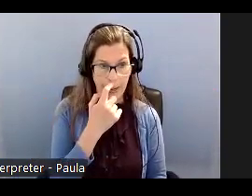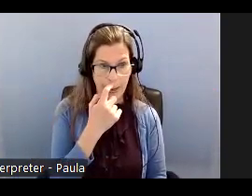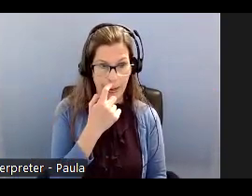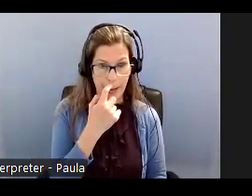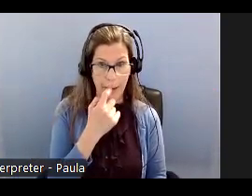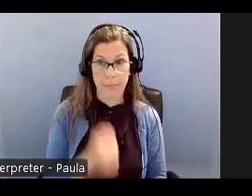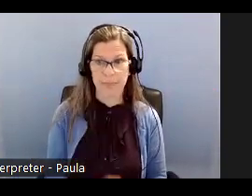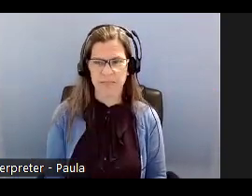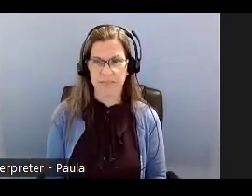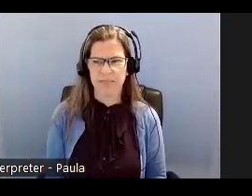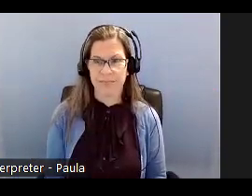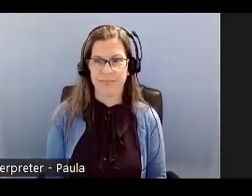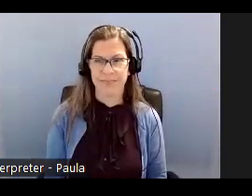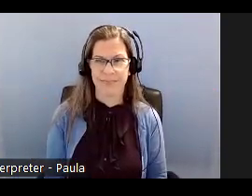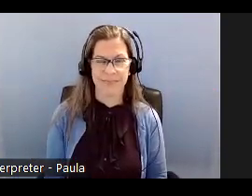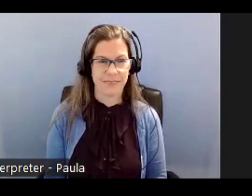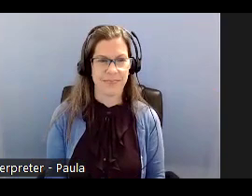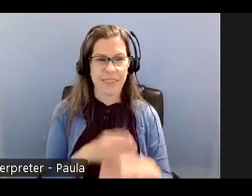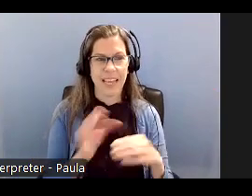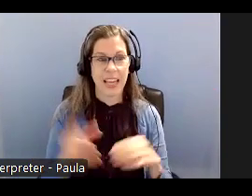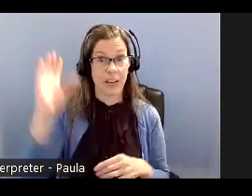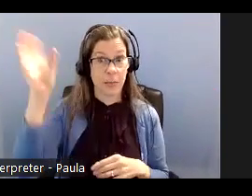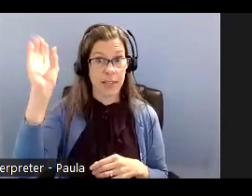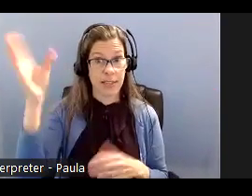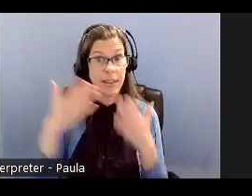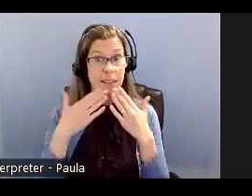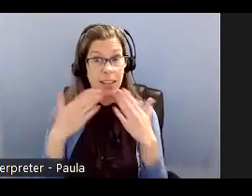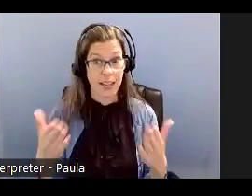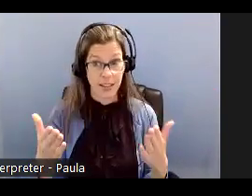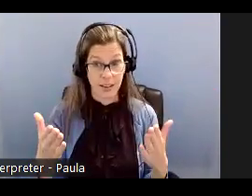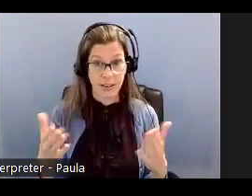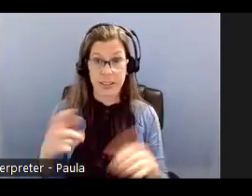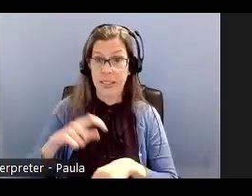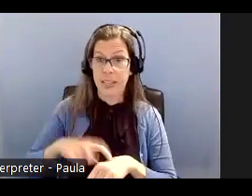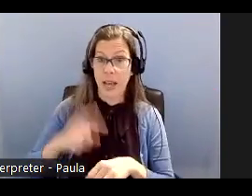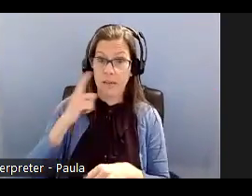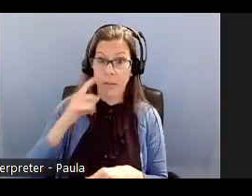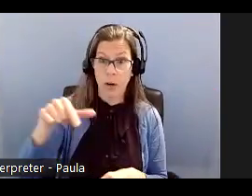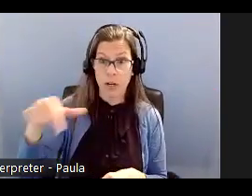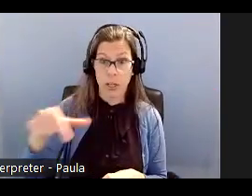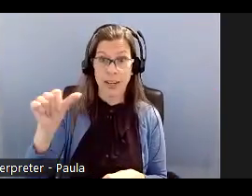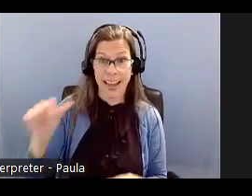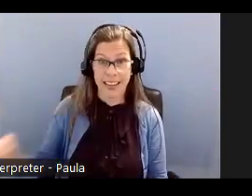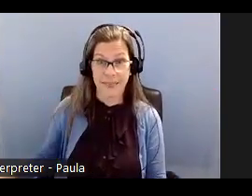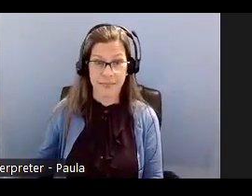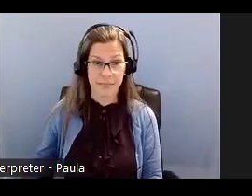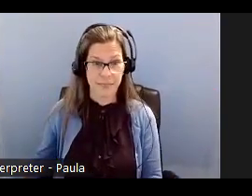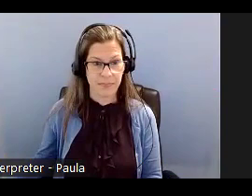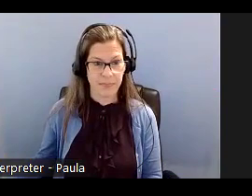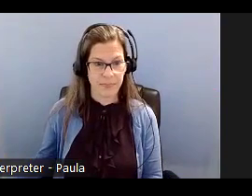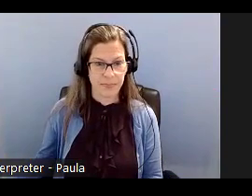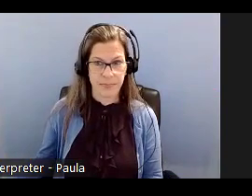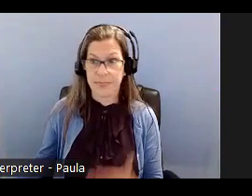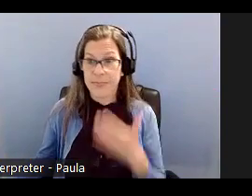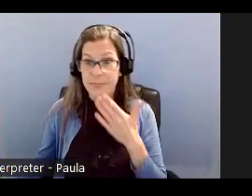And that is the end of our presentation. Thank you. And now we have time for Q&A. Thank